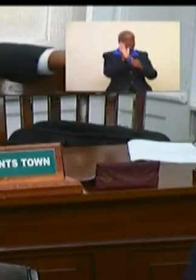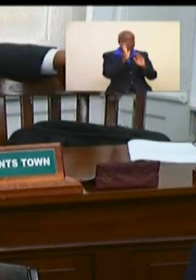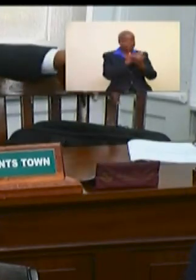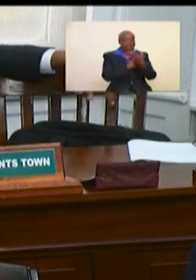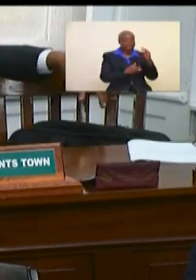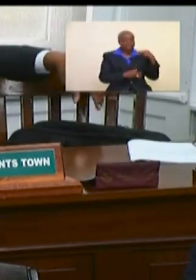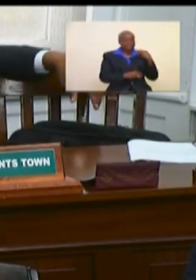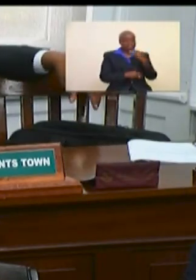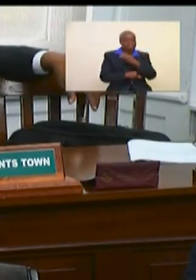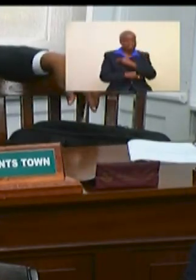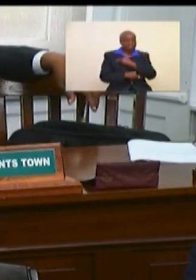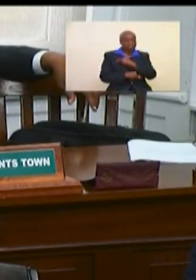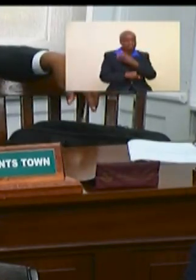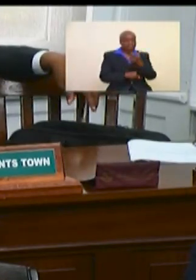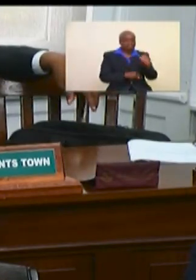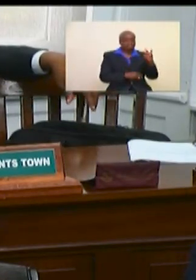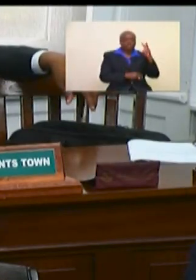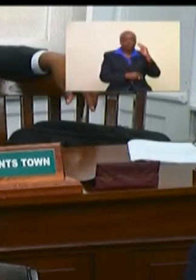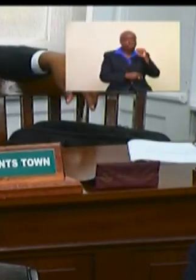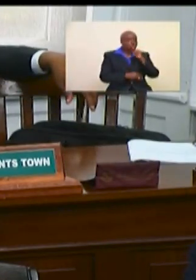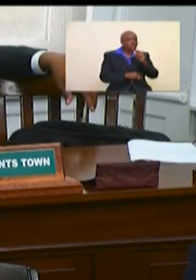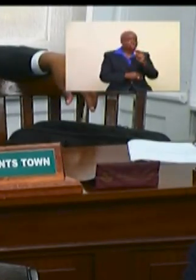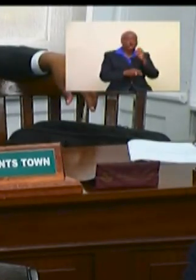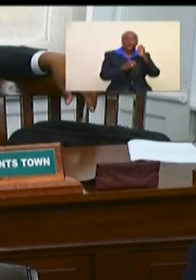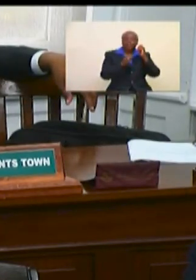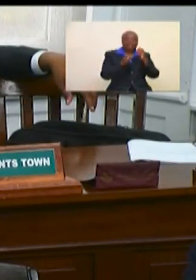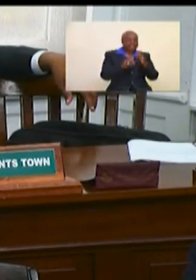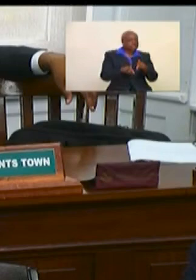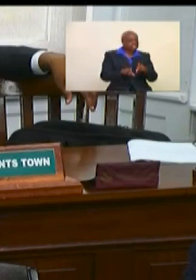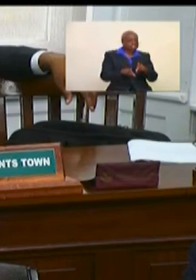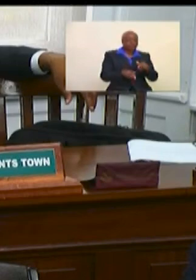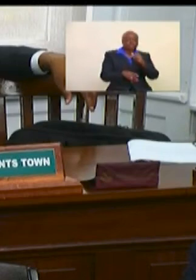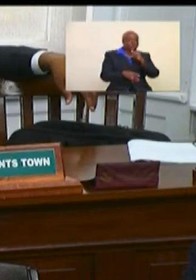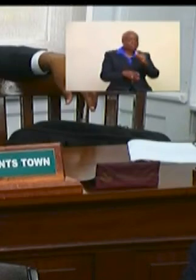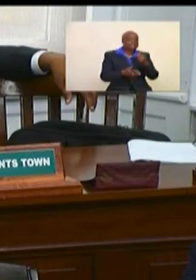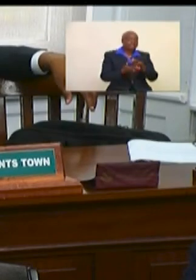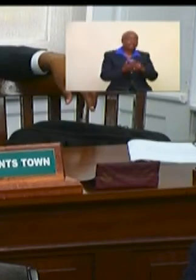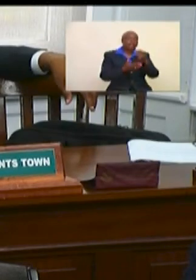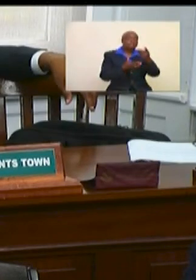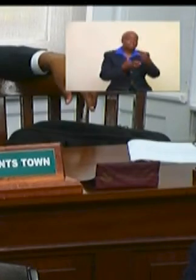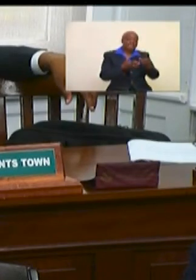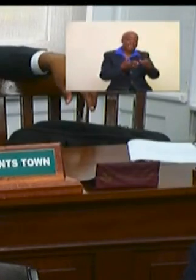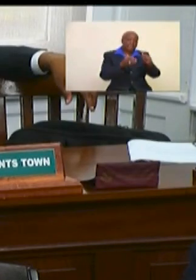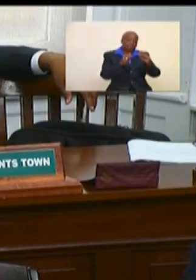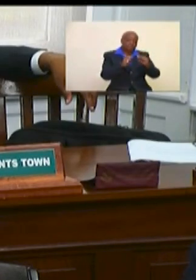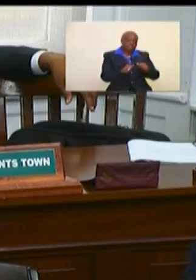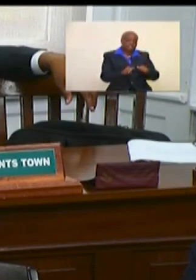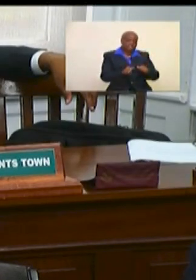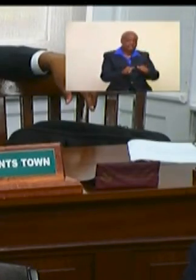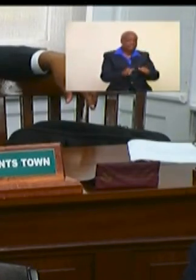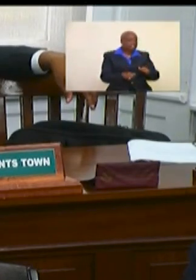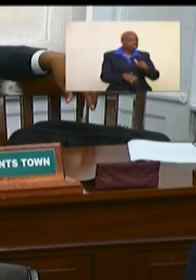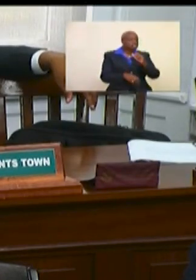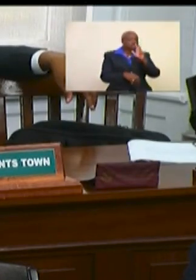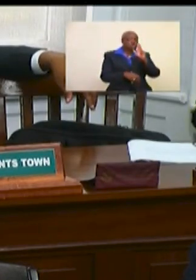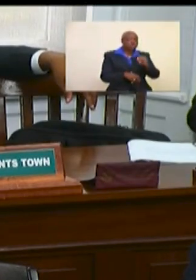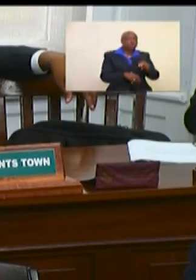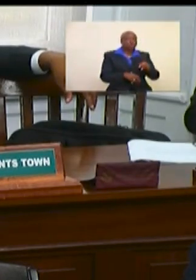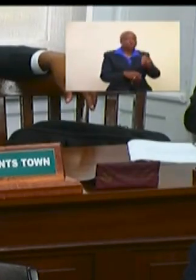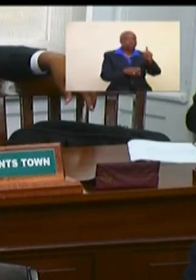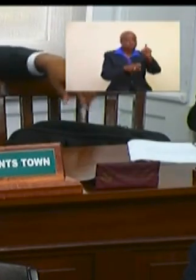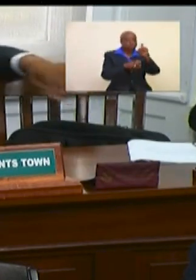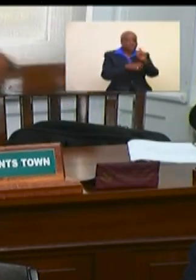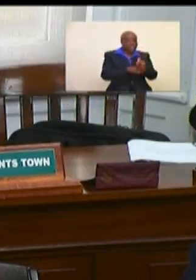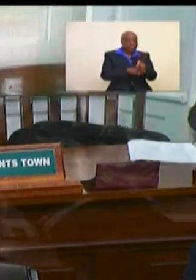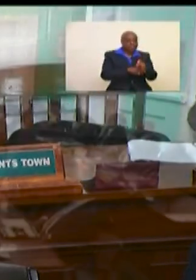member, they were not obligations and they were not payables. So there was no requirement, Madam Speaker,